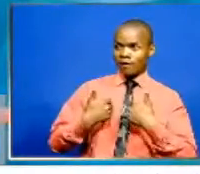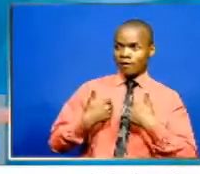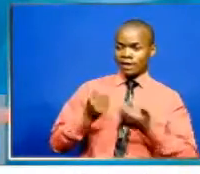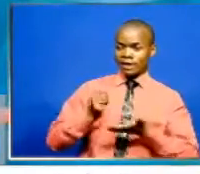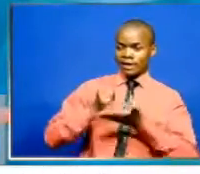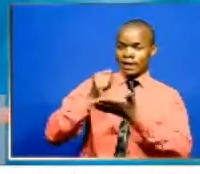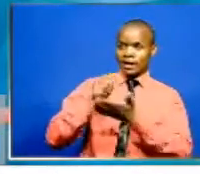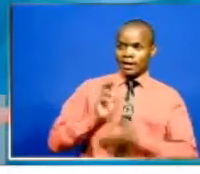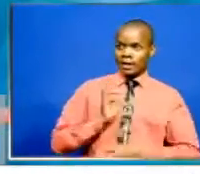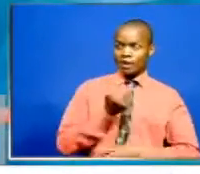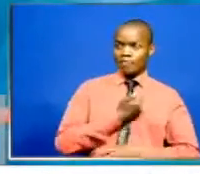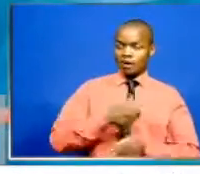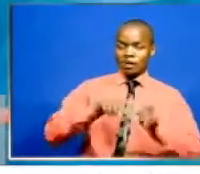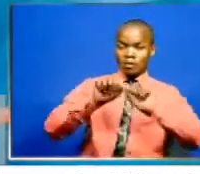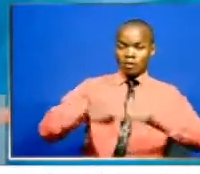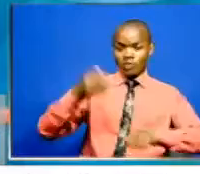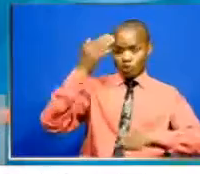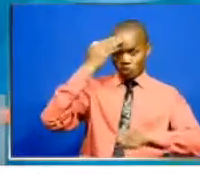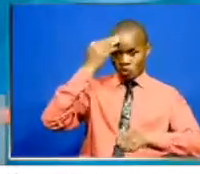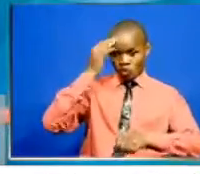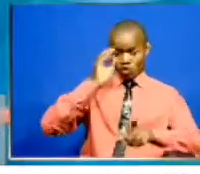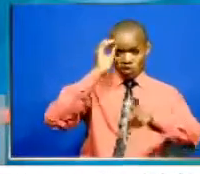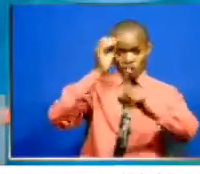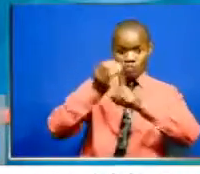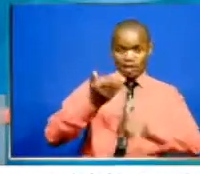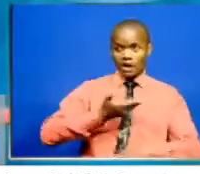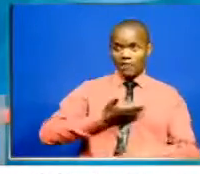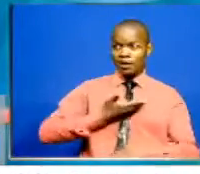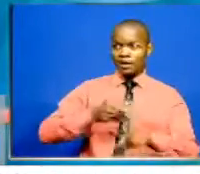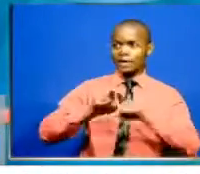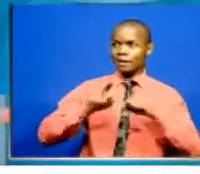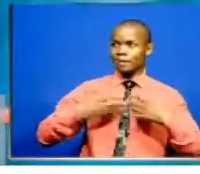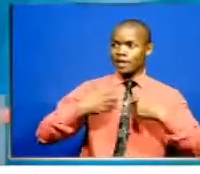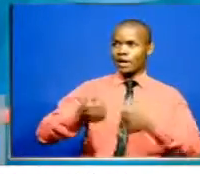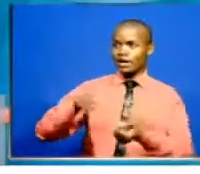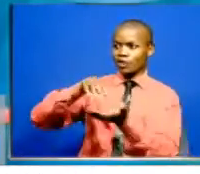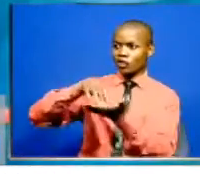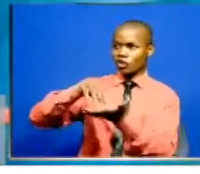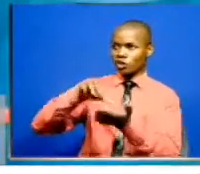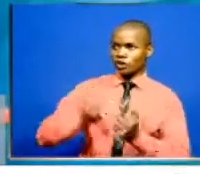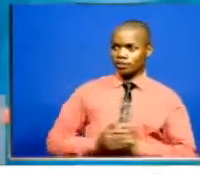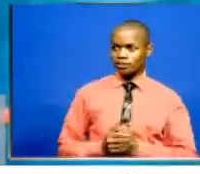fragility, even from health perspective. And you see, when